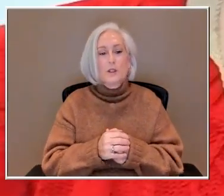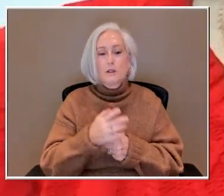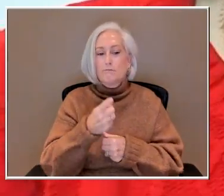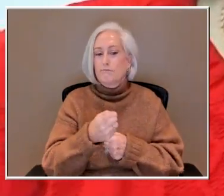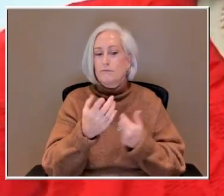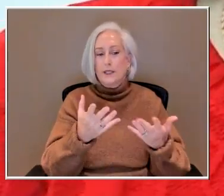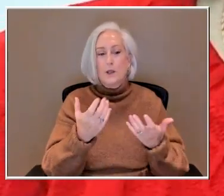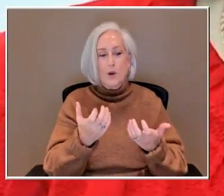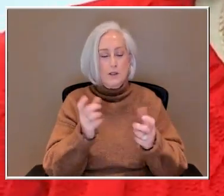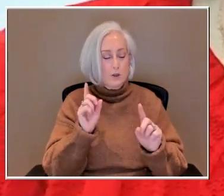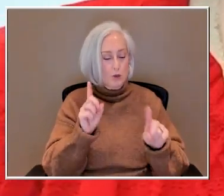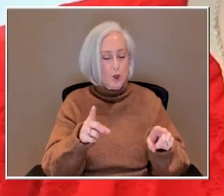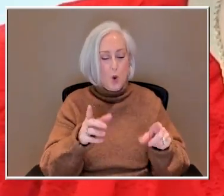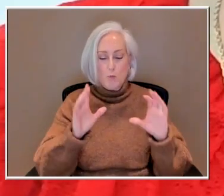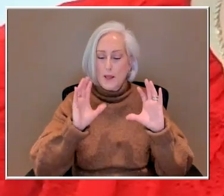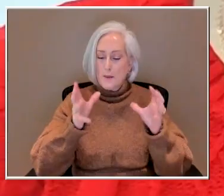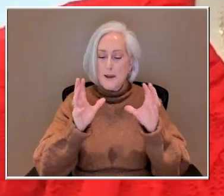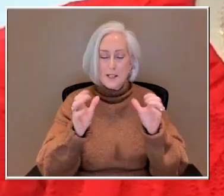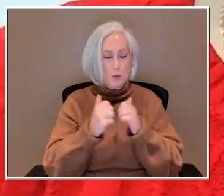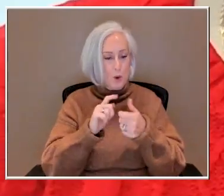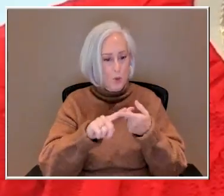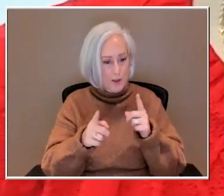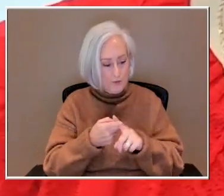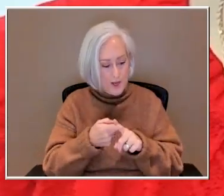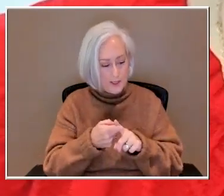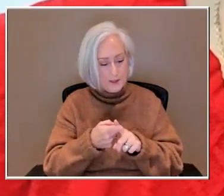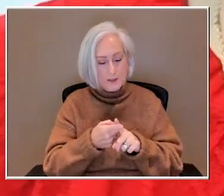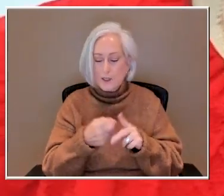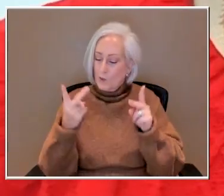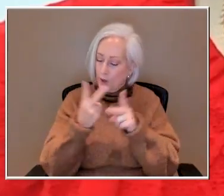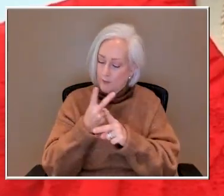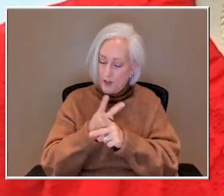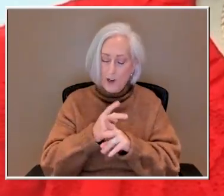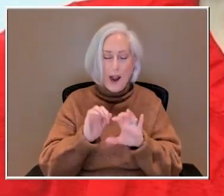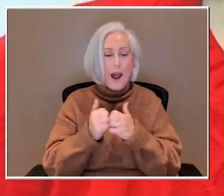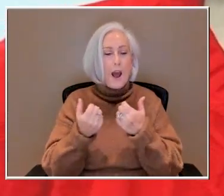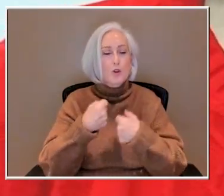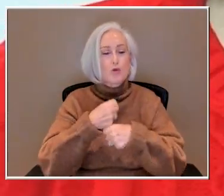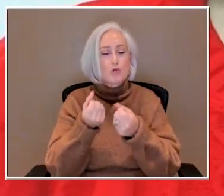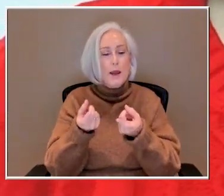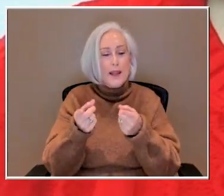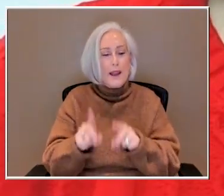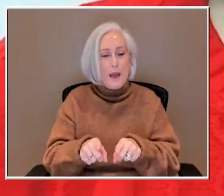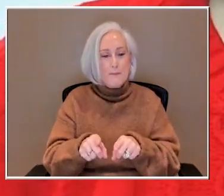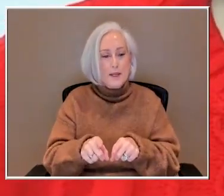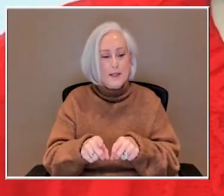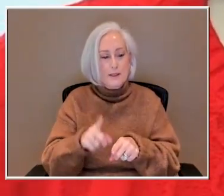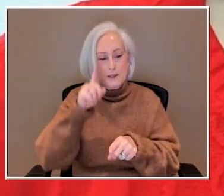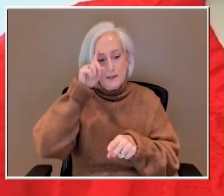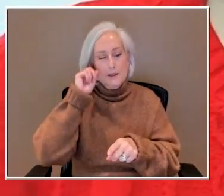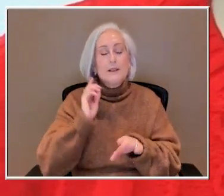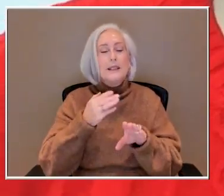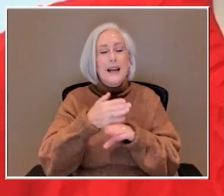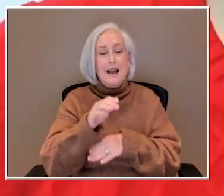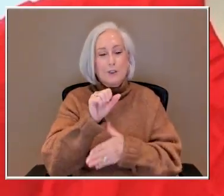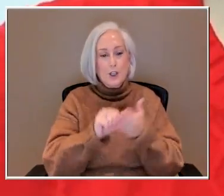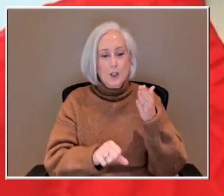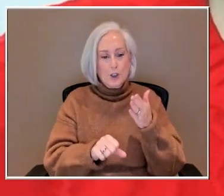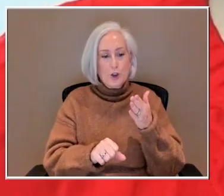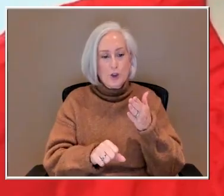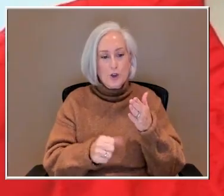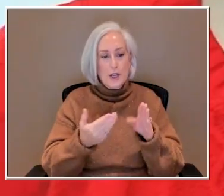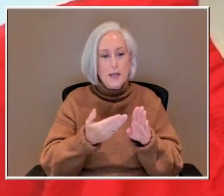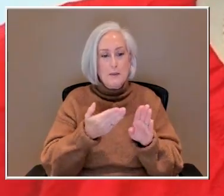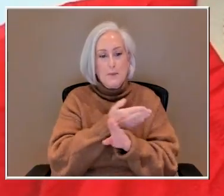to go play basketball with his friends, so we see how we could do that. He wanted, soon after the surgery, before he had his prosthetic, he wanted to go visit